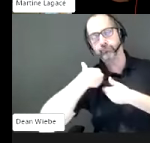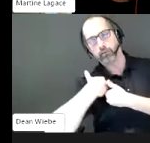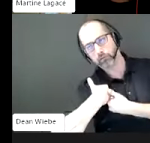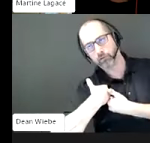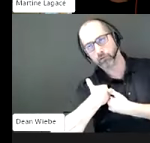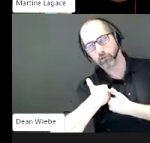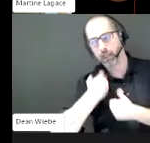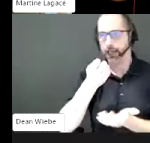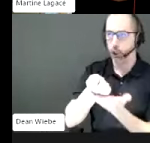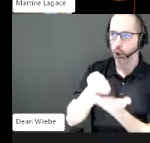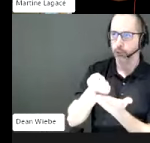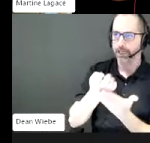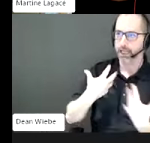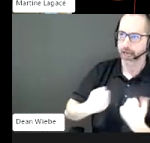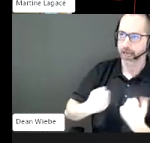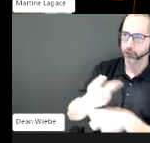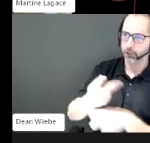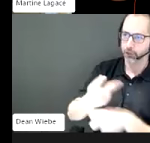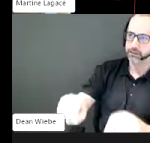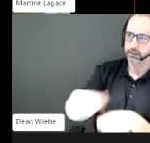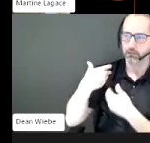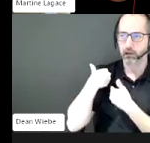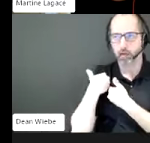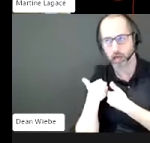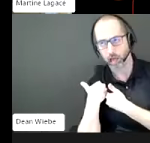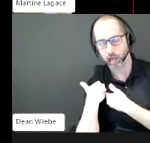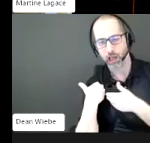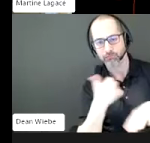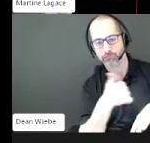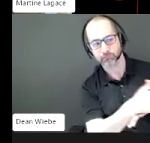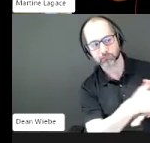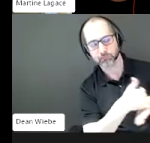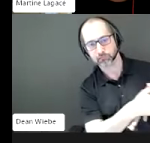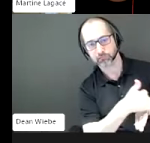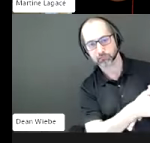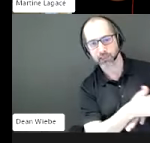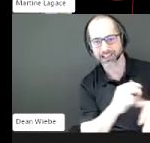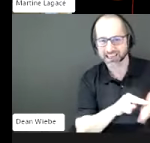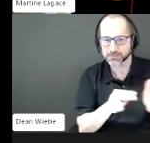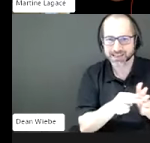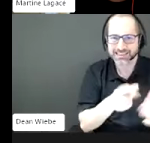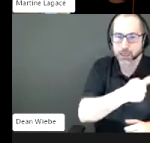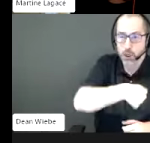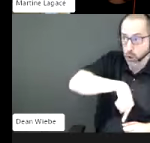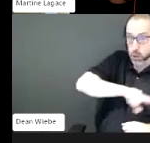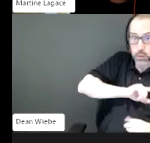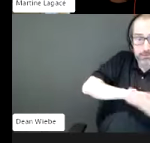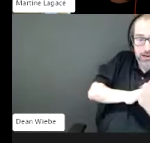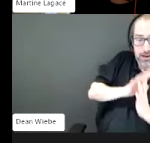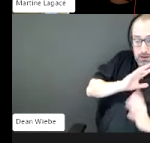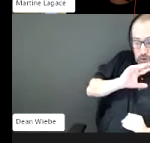to the healthcare system, and so on, it simply feeds on anxiety towards aging and feeds on ageist